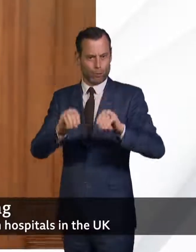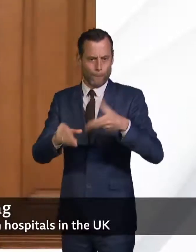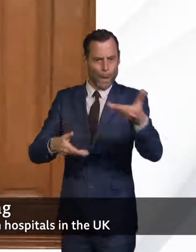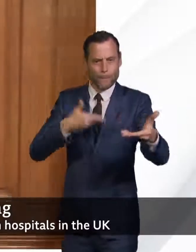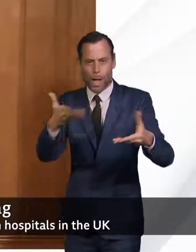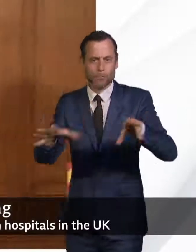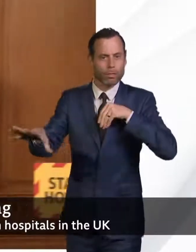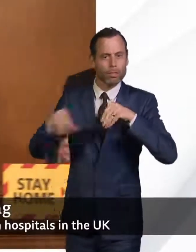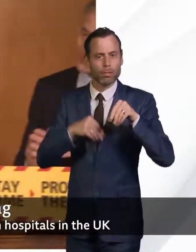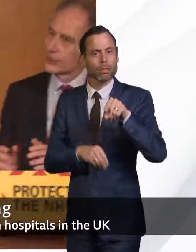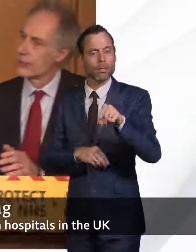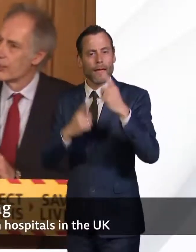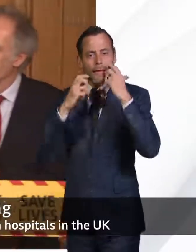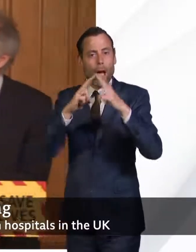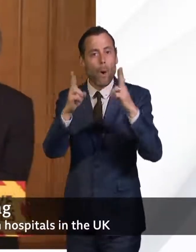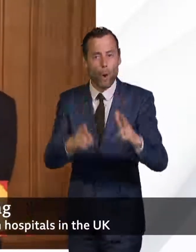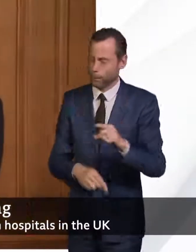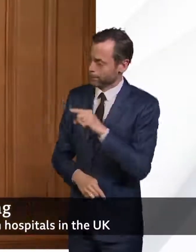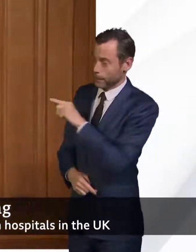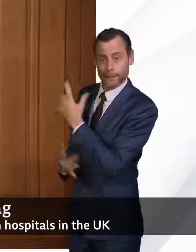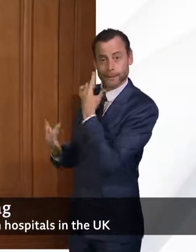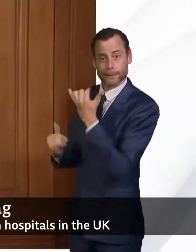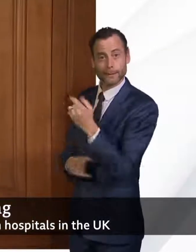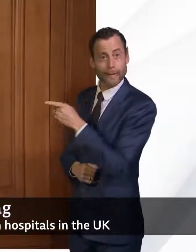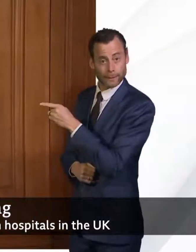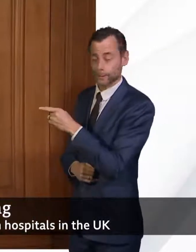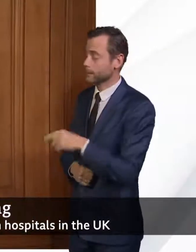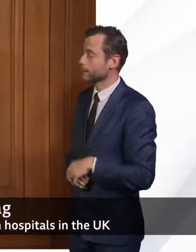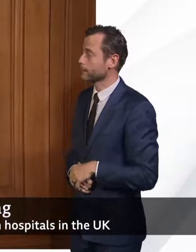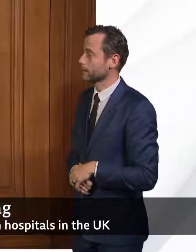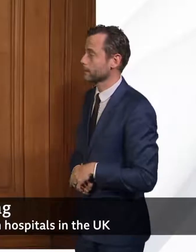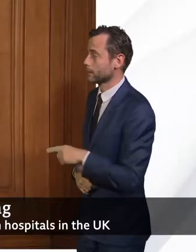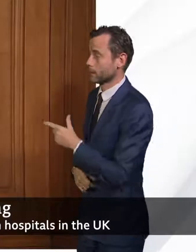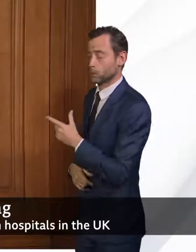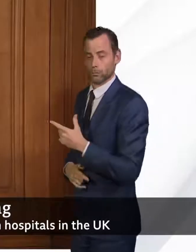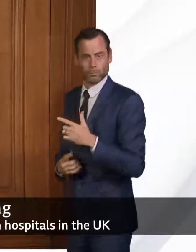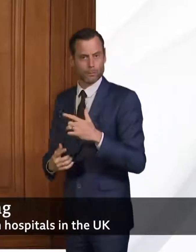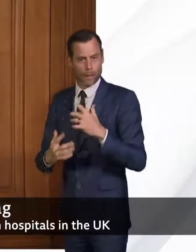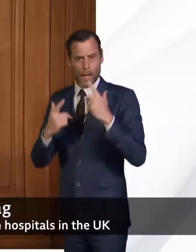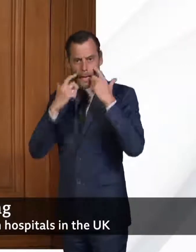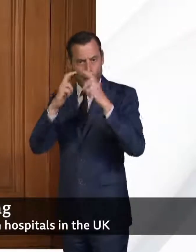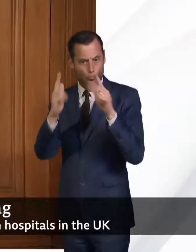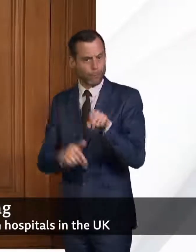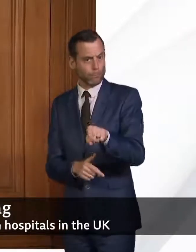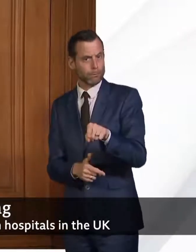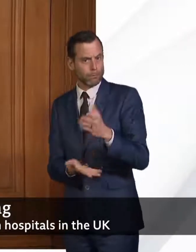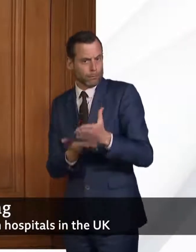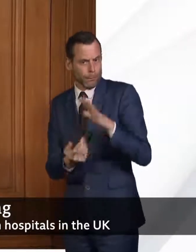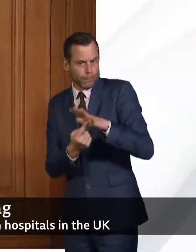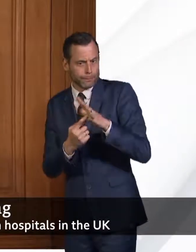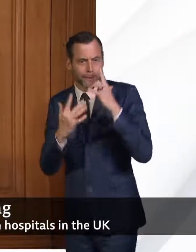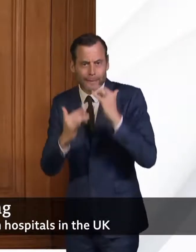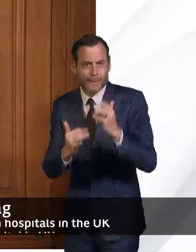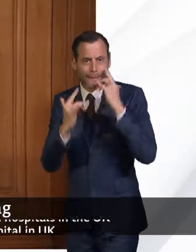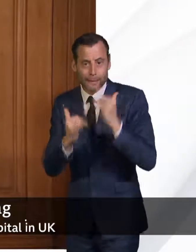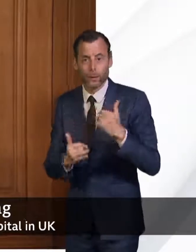Well, yes, I mean, it is absolutely right that care homes are a focus. And in fact, we've done some intensive studies of infection in care homes. And what that